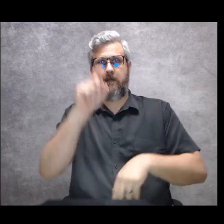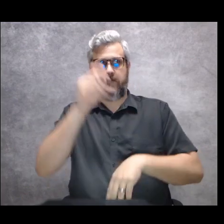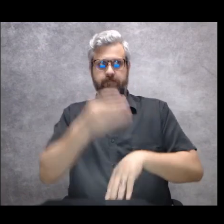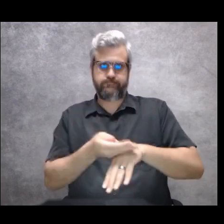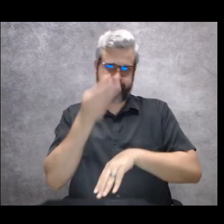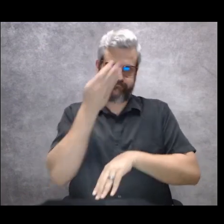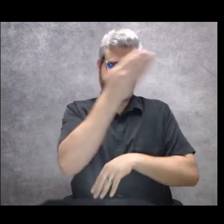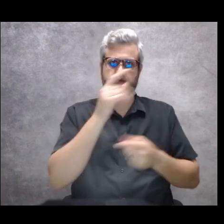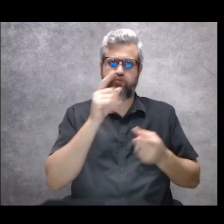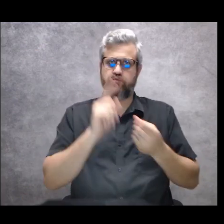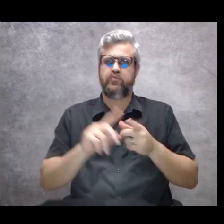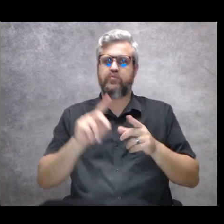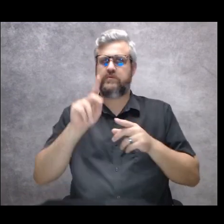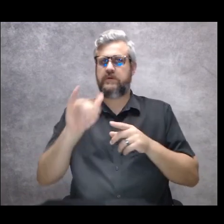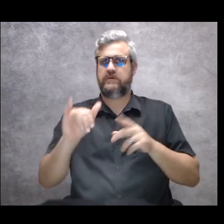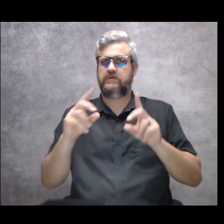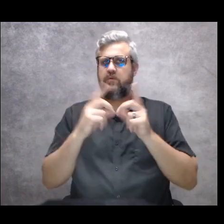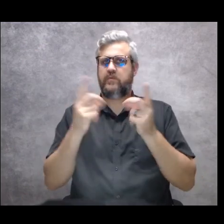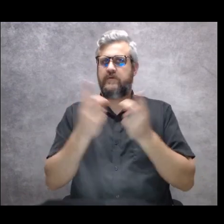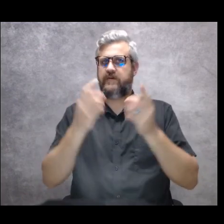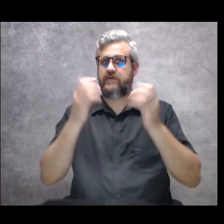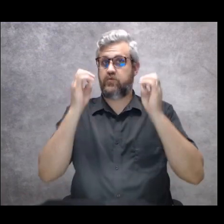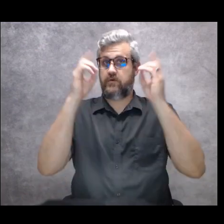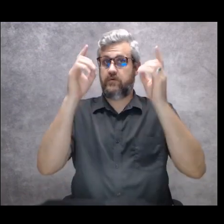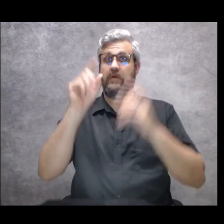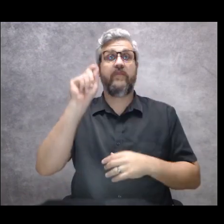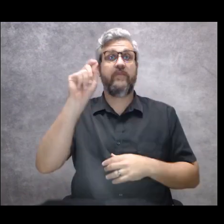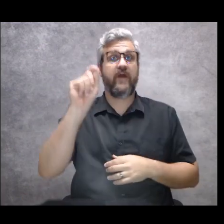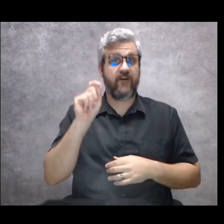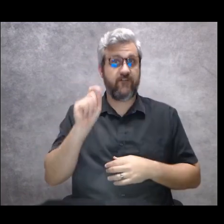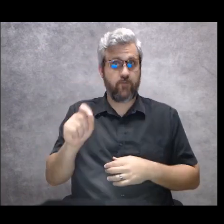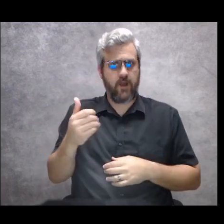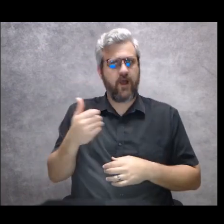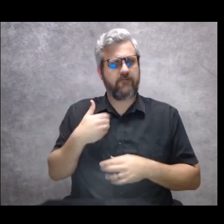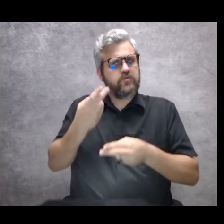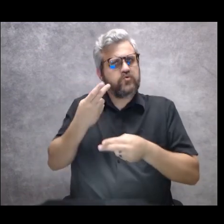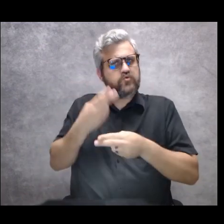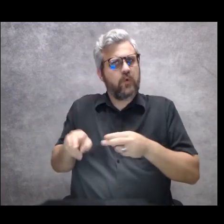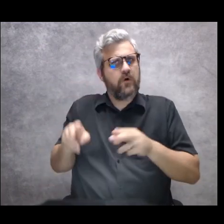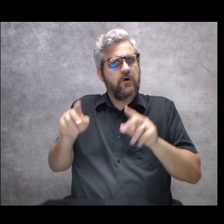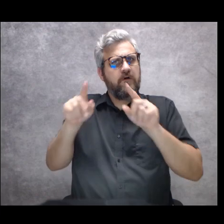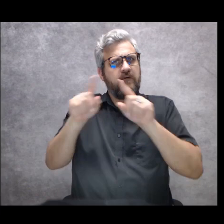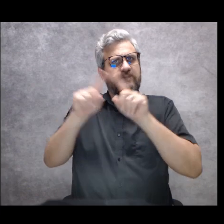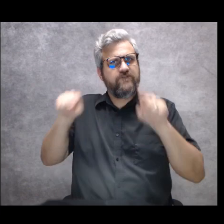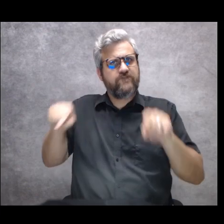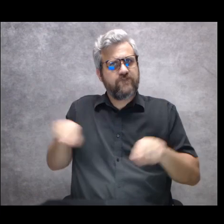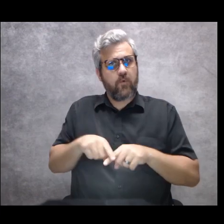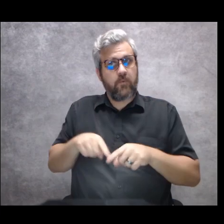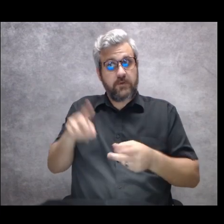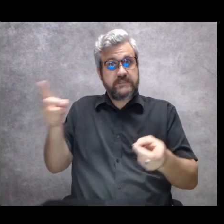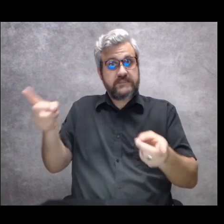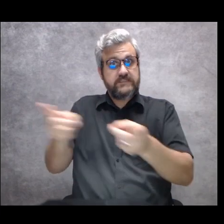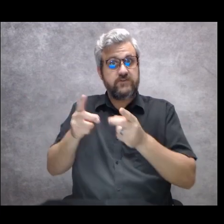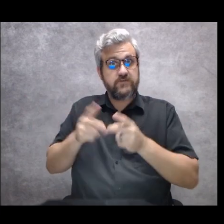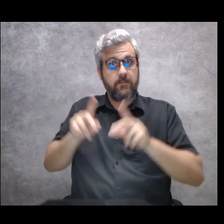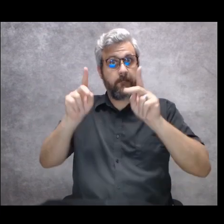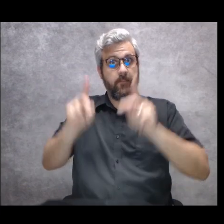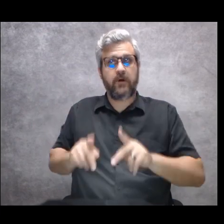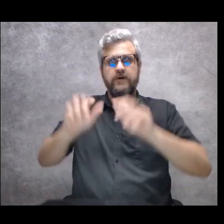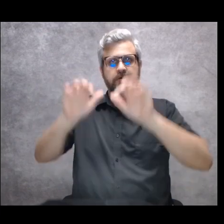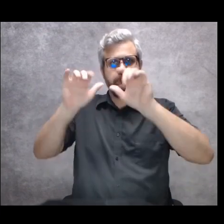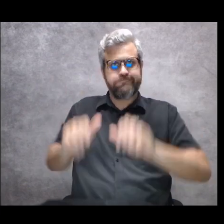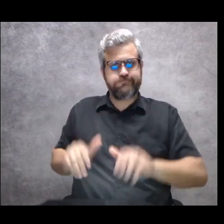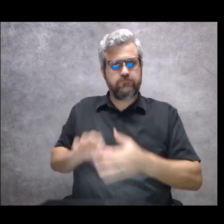submitted to the Kentucky Department of Education. Therefore, there is a short form for districts to complete regarding